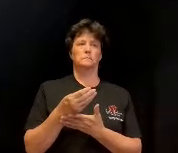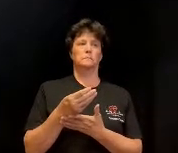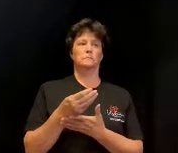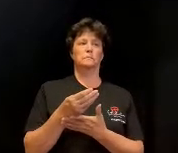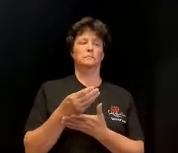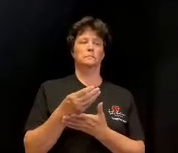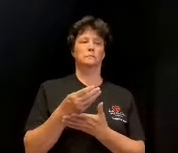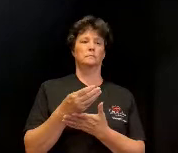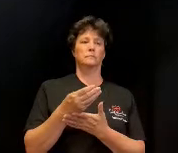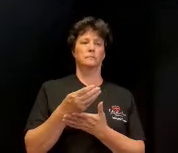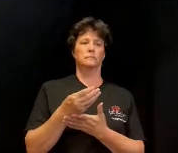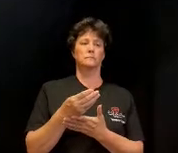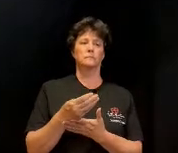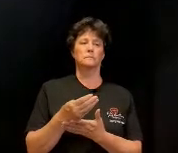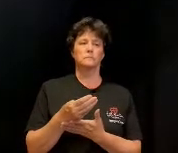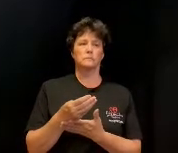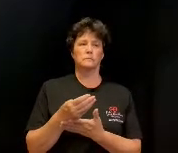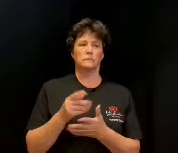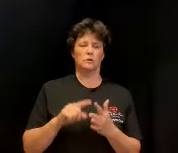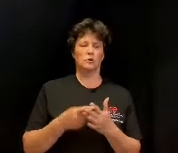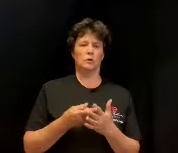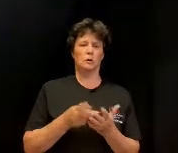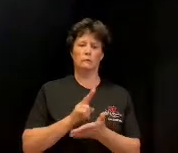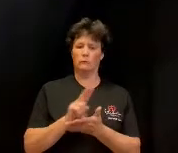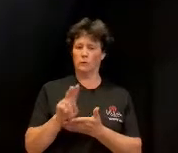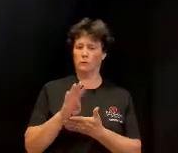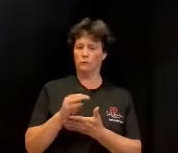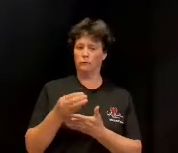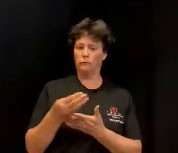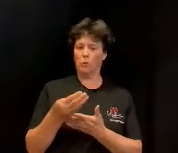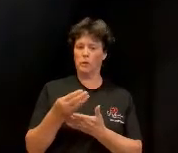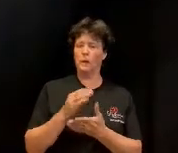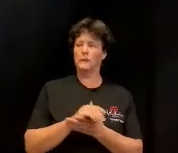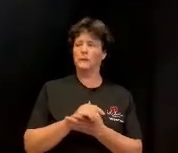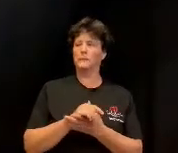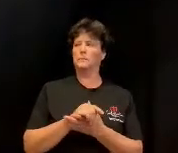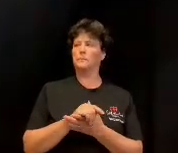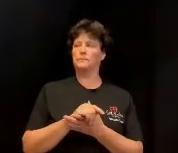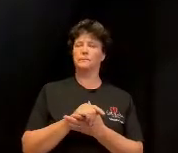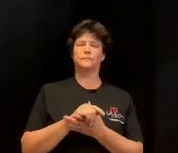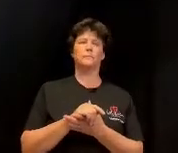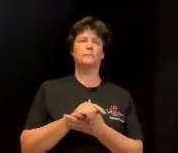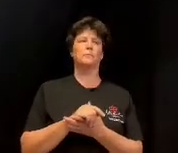I want to go to verse 14. I want to start there.